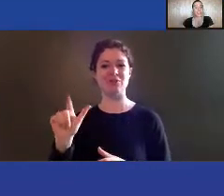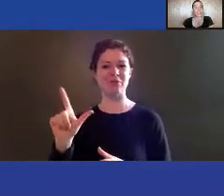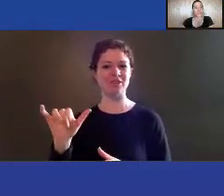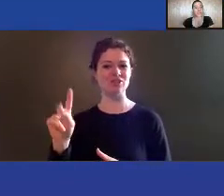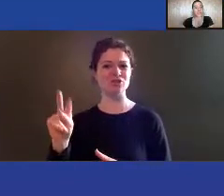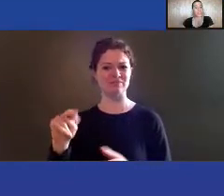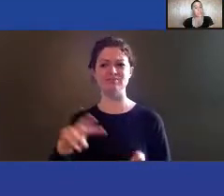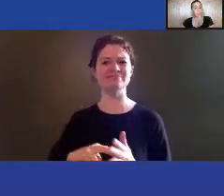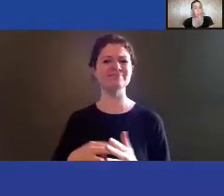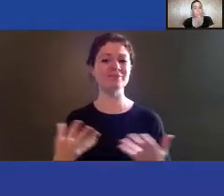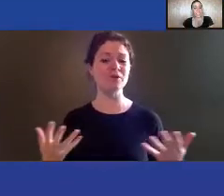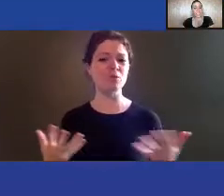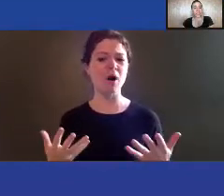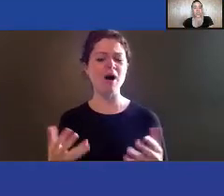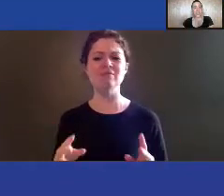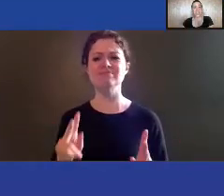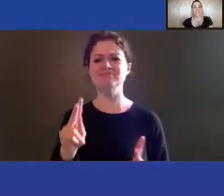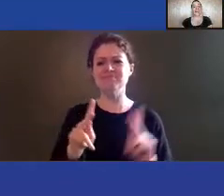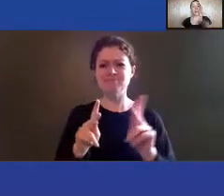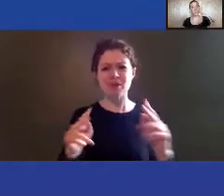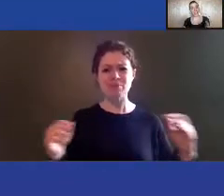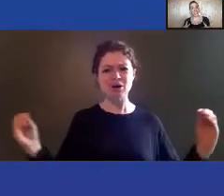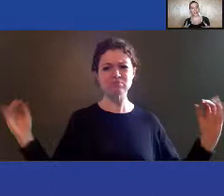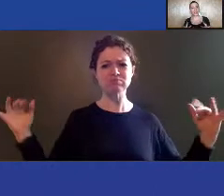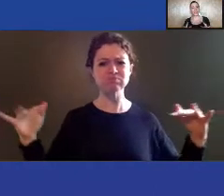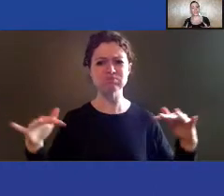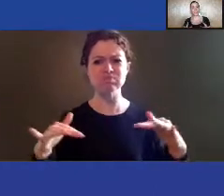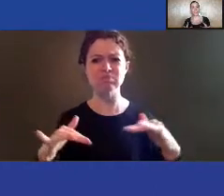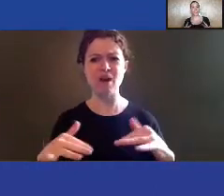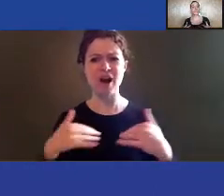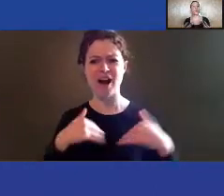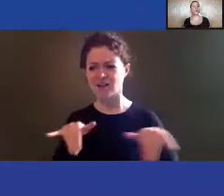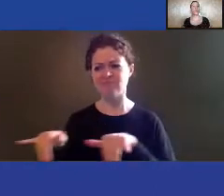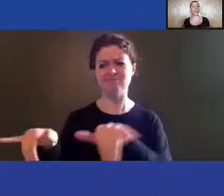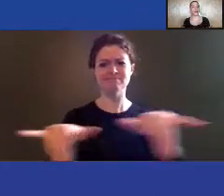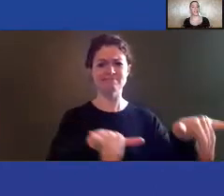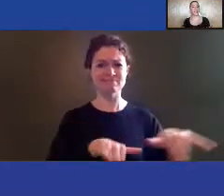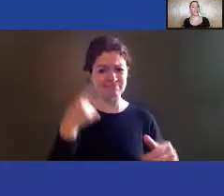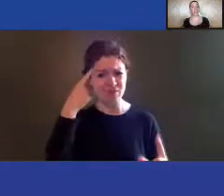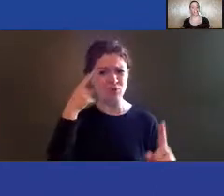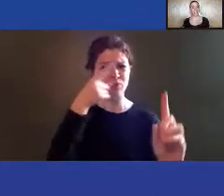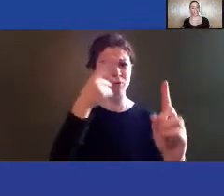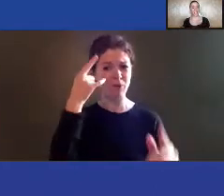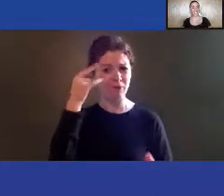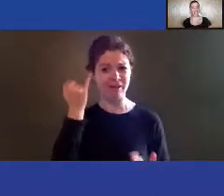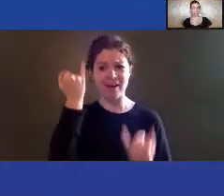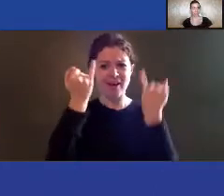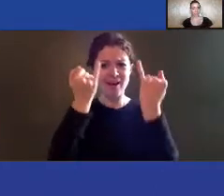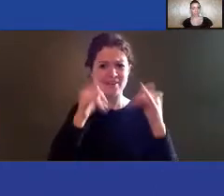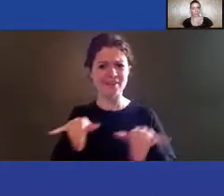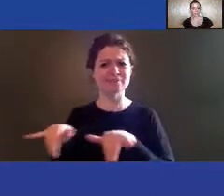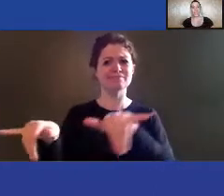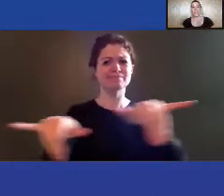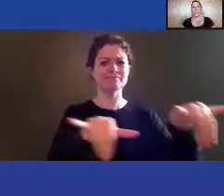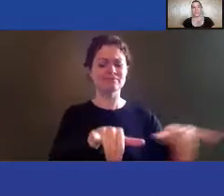like-minded individuals or organizations that combine their efforts to support a cause and advocate